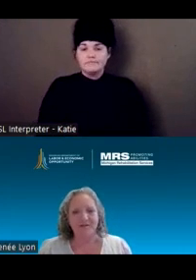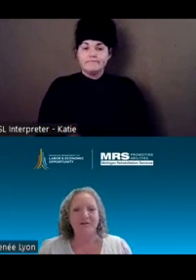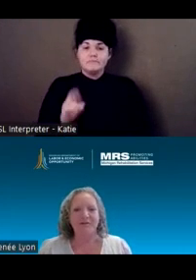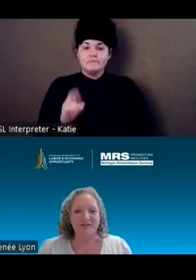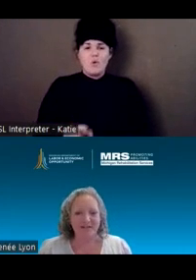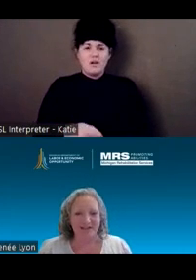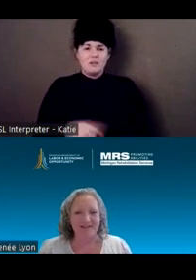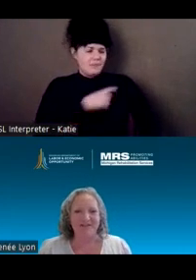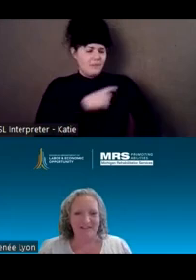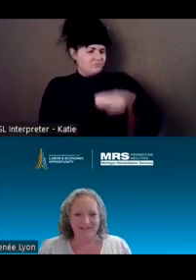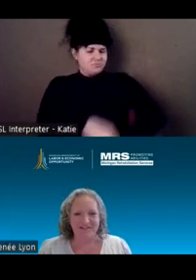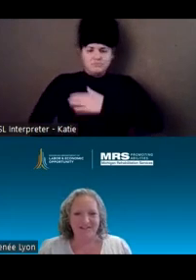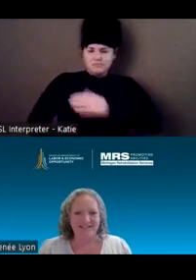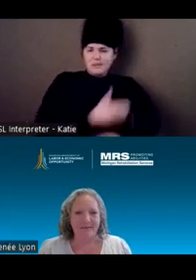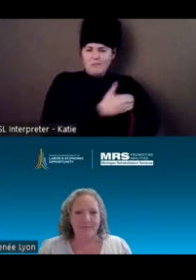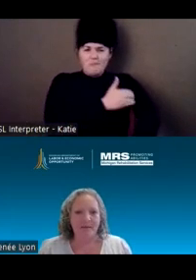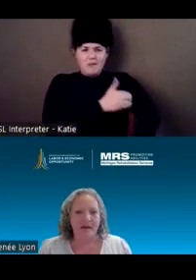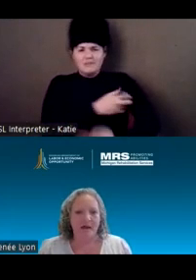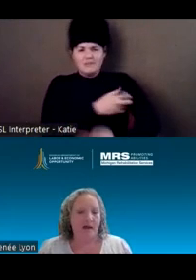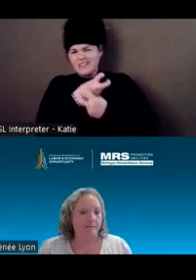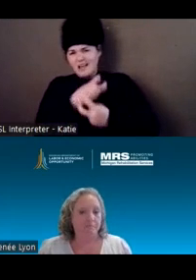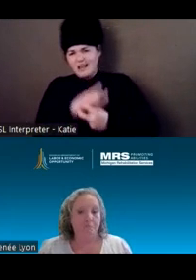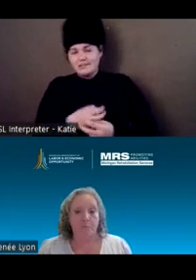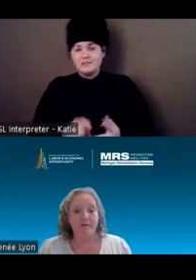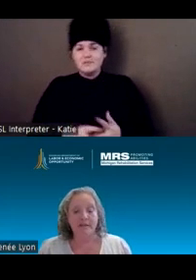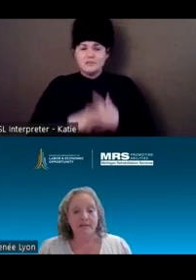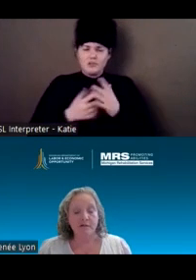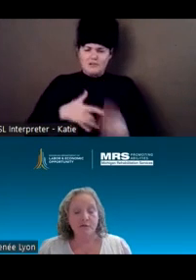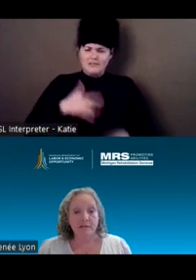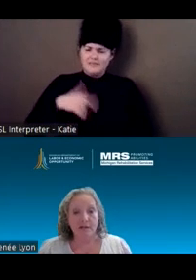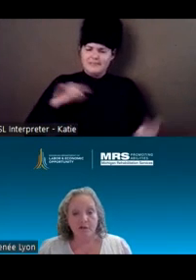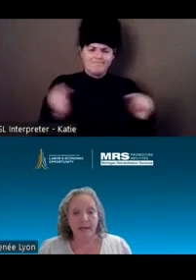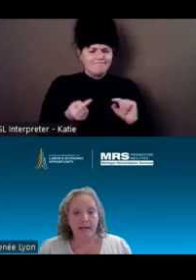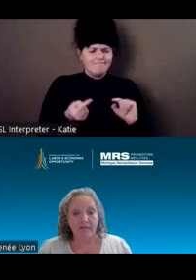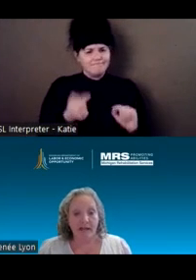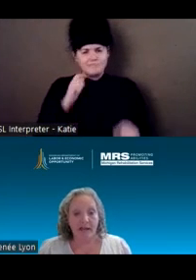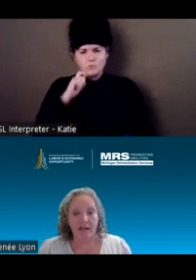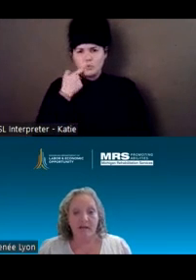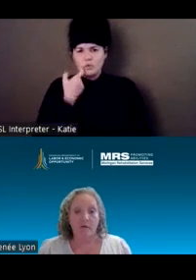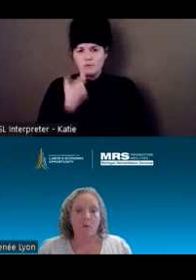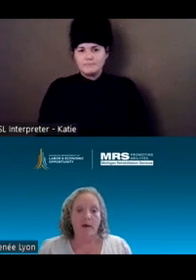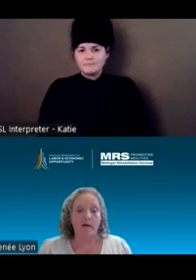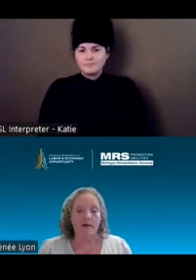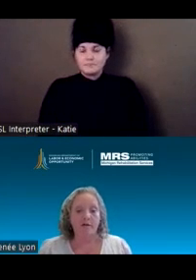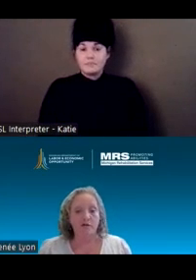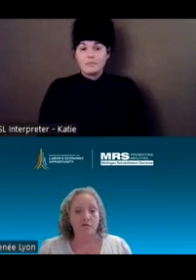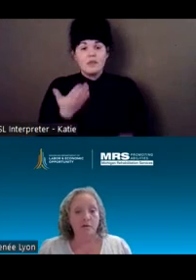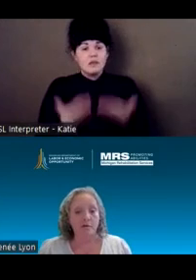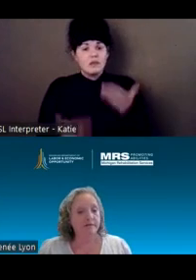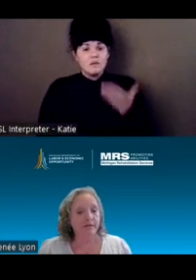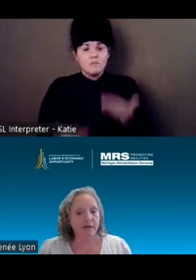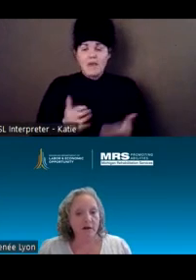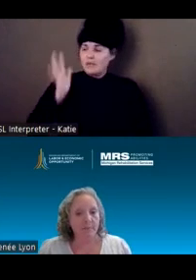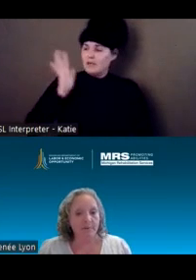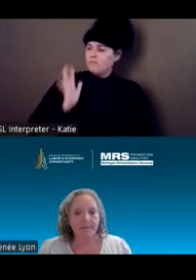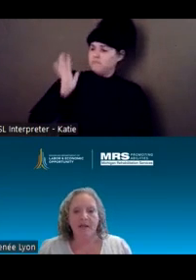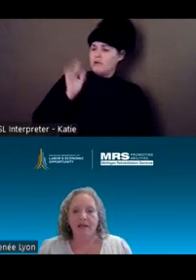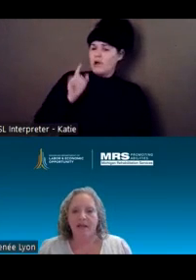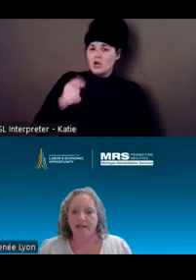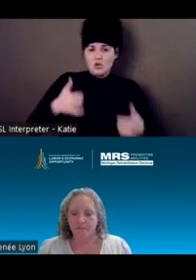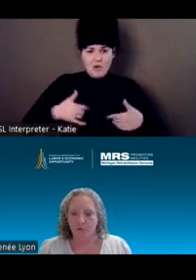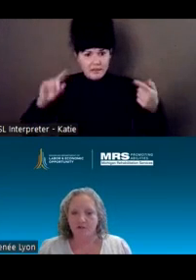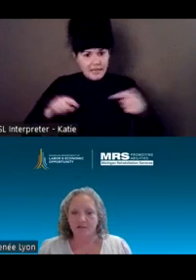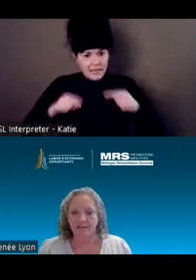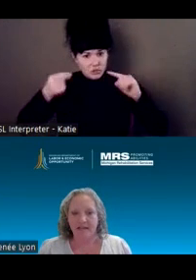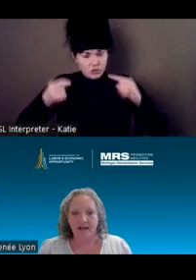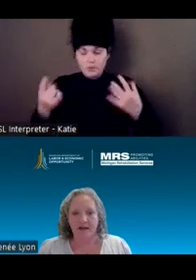extremity musculoskeletal injuries. Previous injuries that you may have had while under control can flare up.